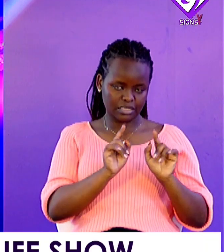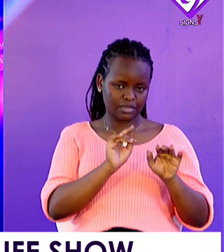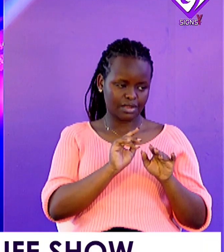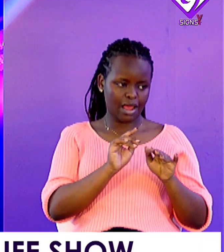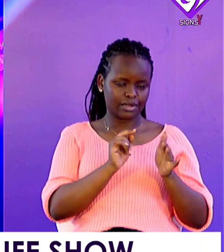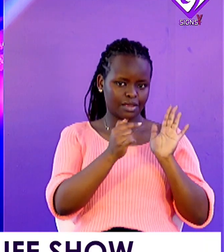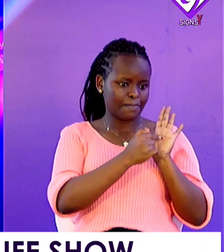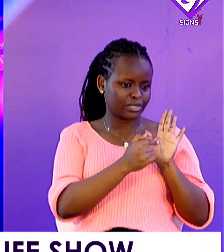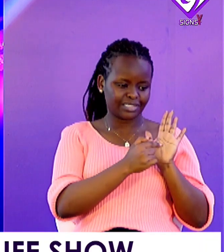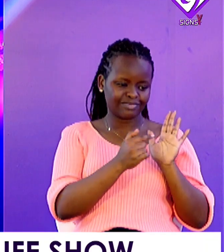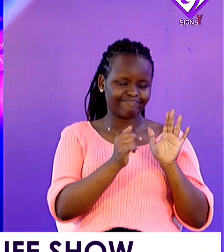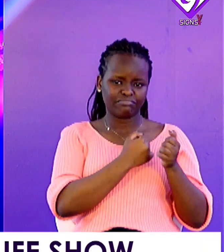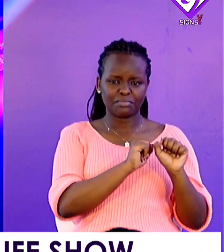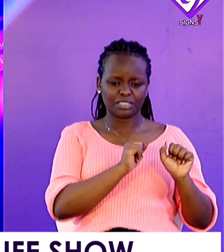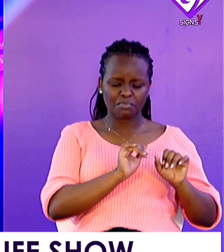not force them.